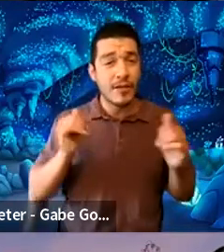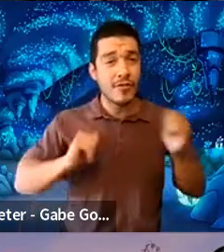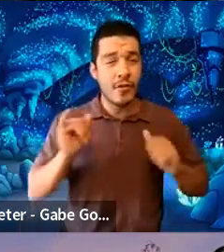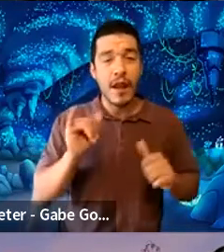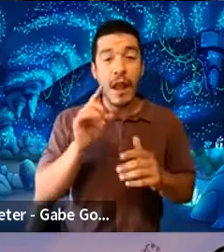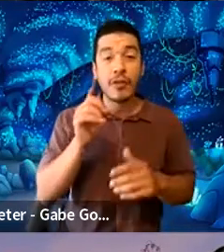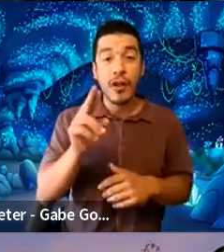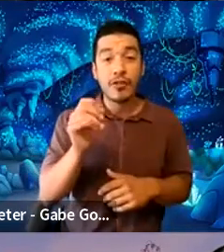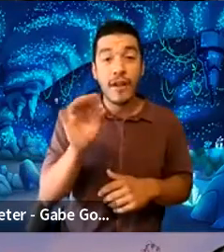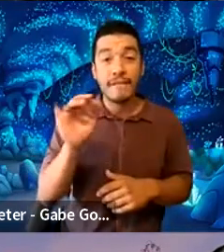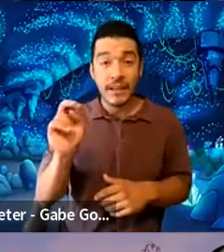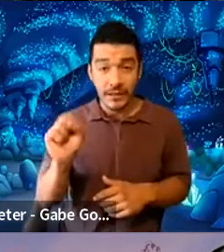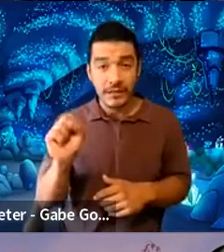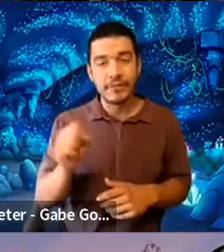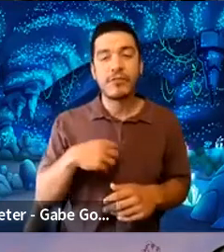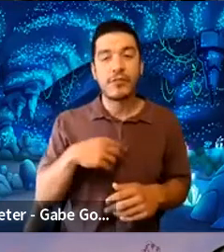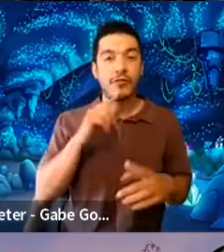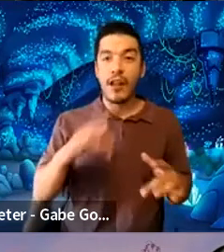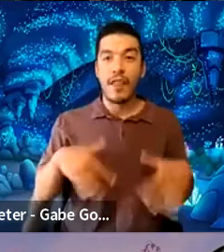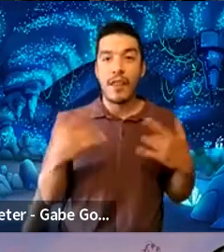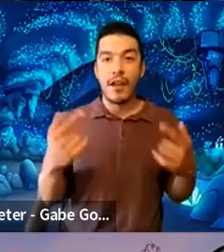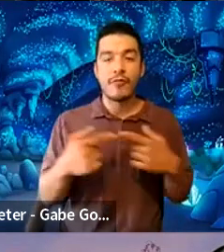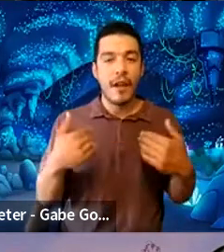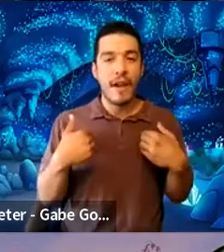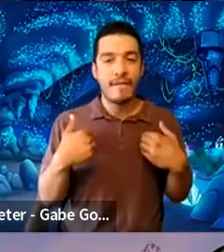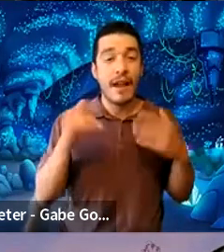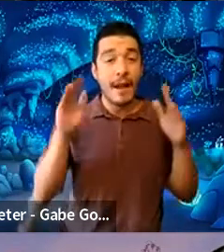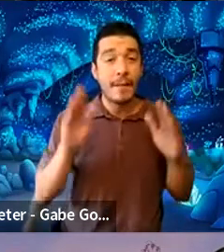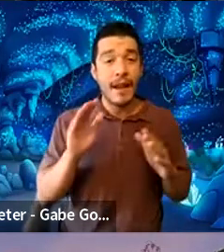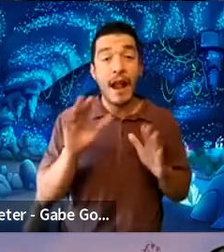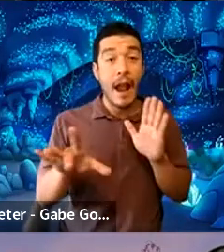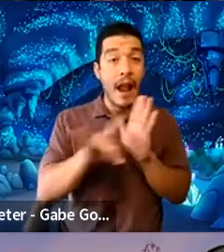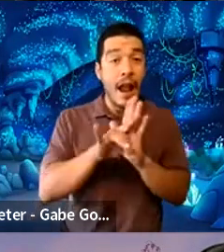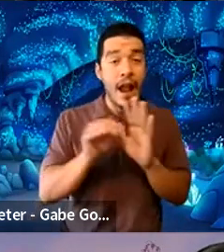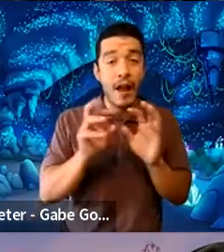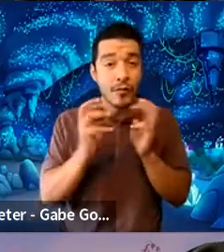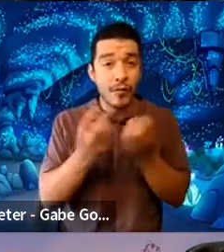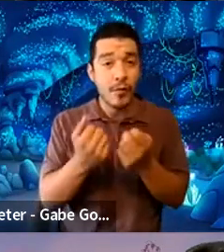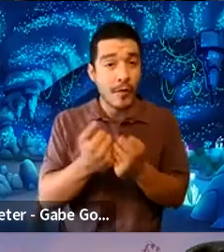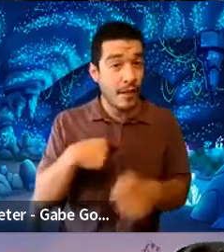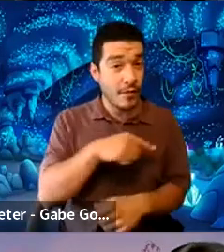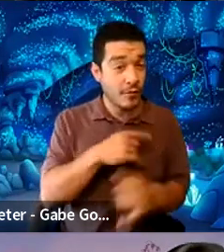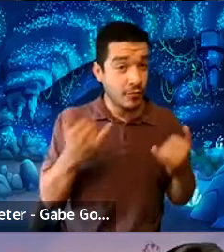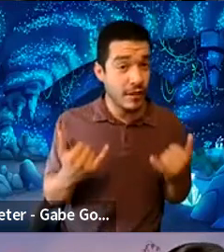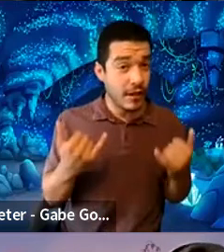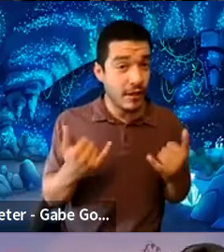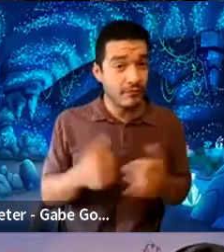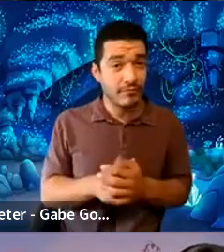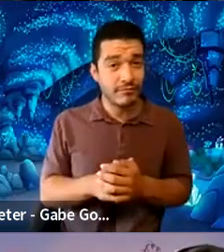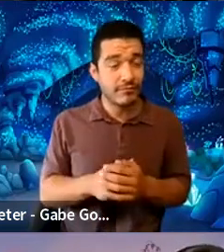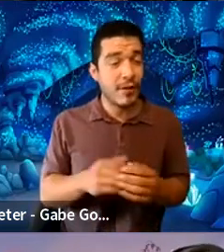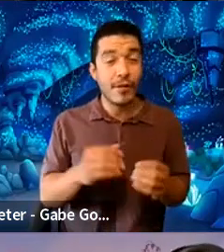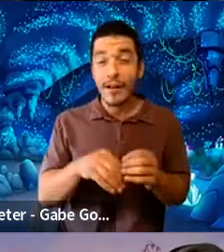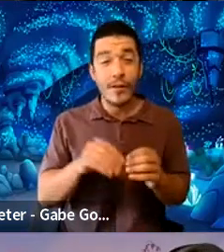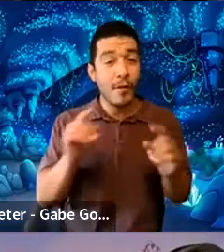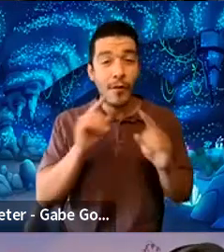McStuffins. And we're thrilled to have the amazing, cast and crew, with us today. So in no particular